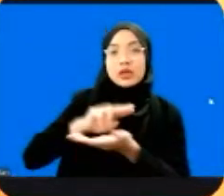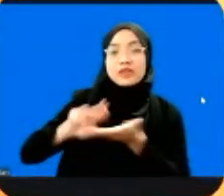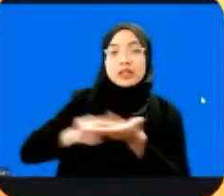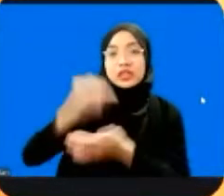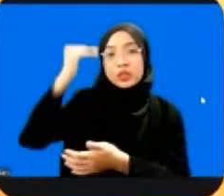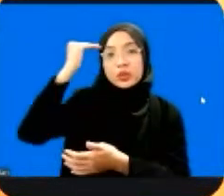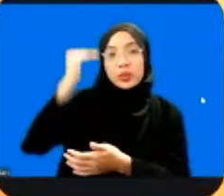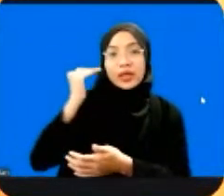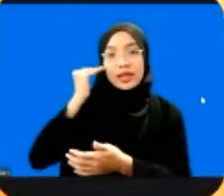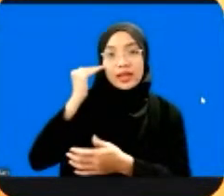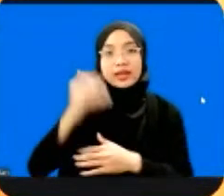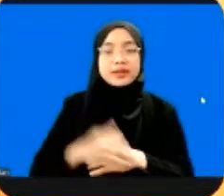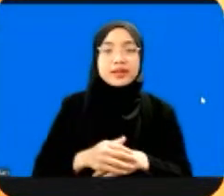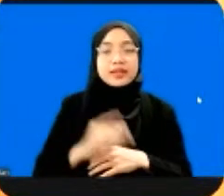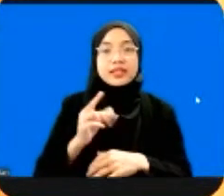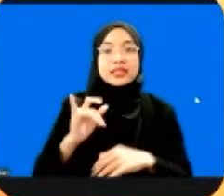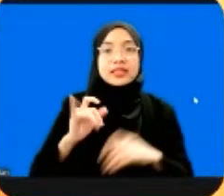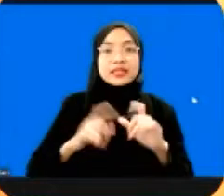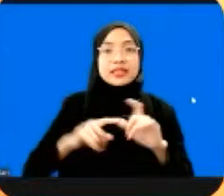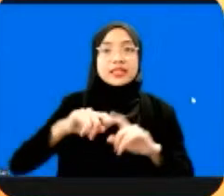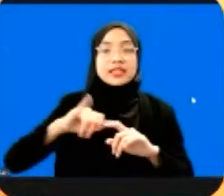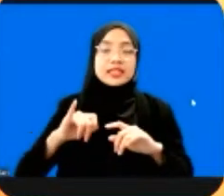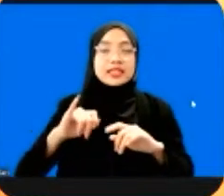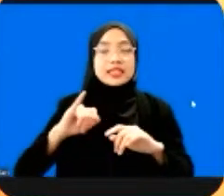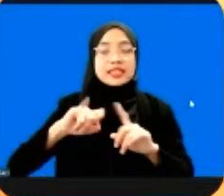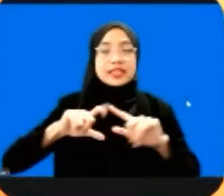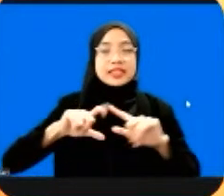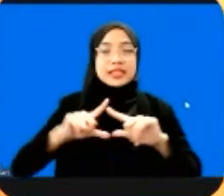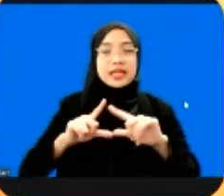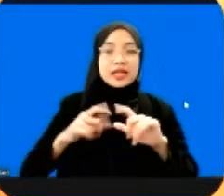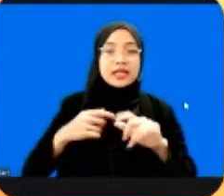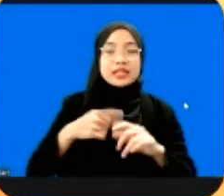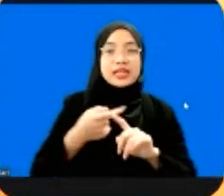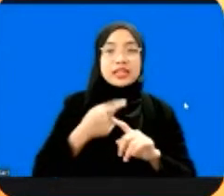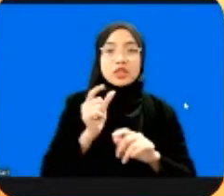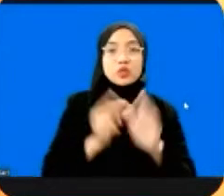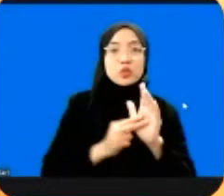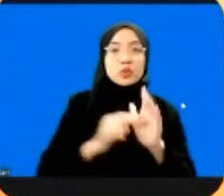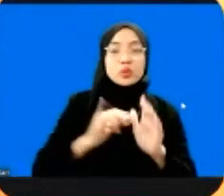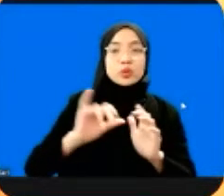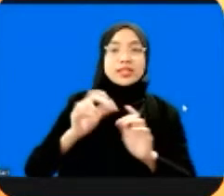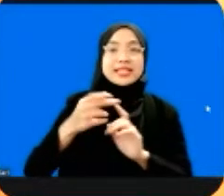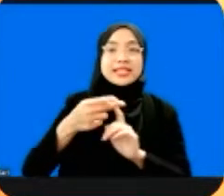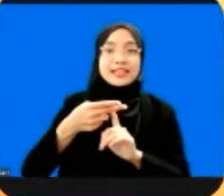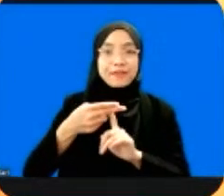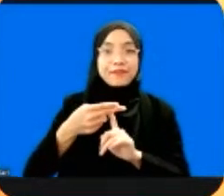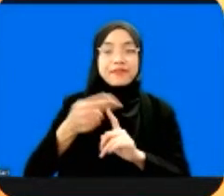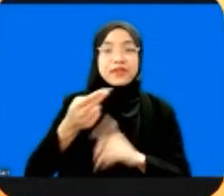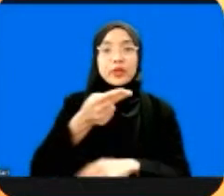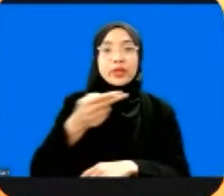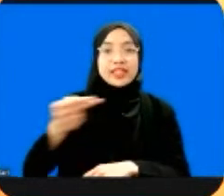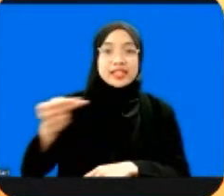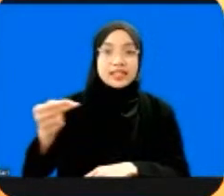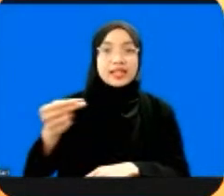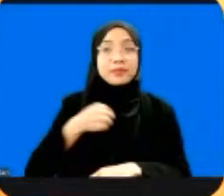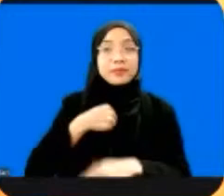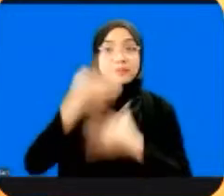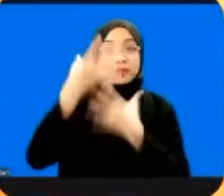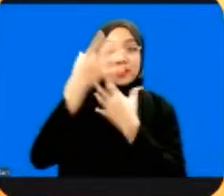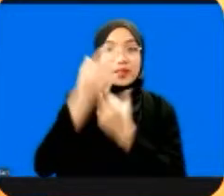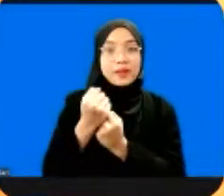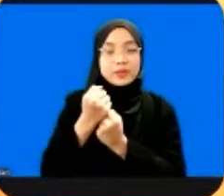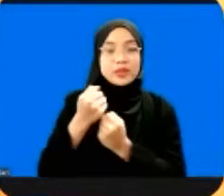Rizky Ika Siafitri from UNICEF. So I hope I got that all right. You help